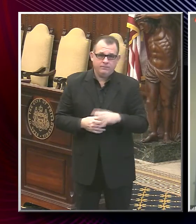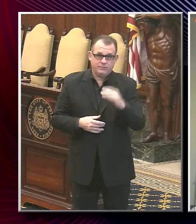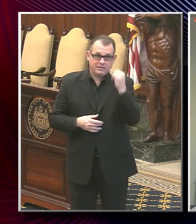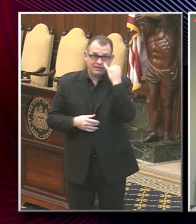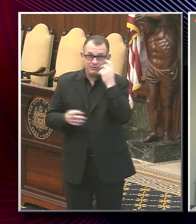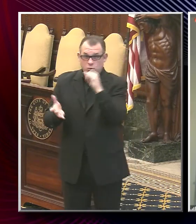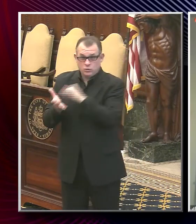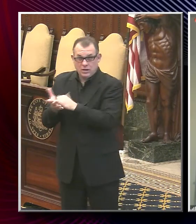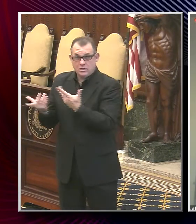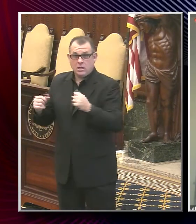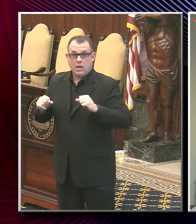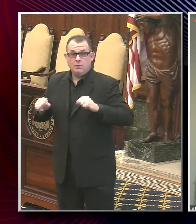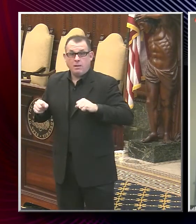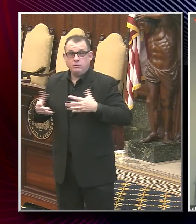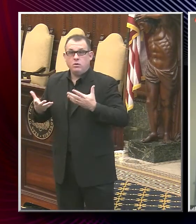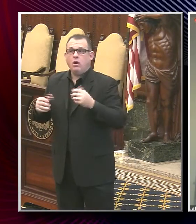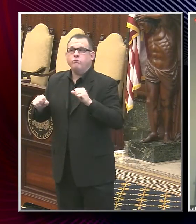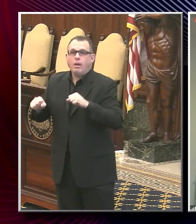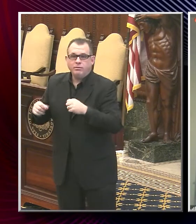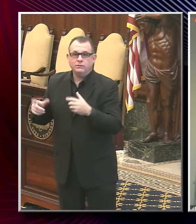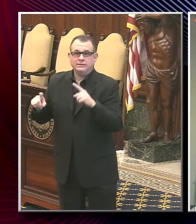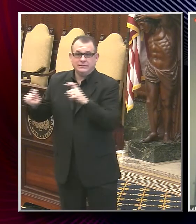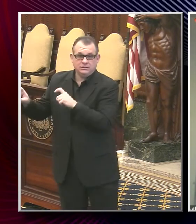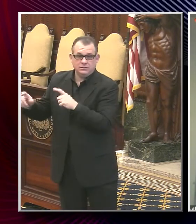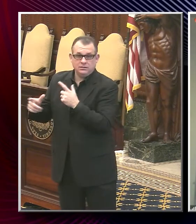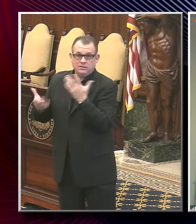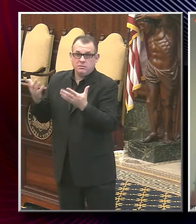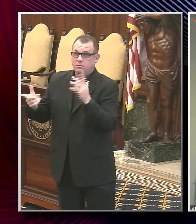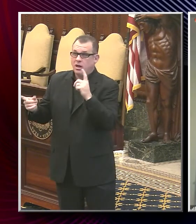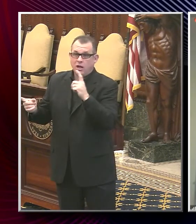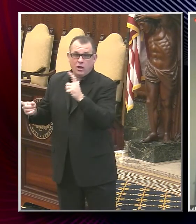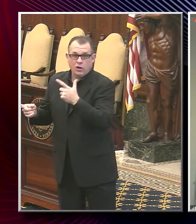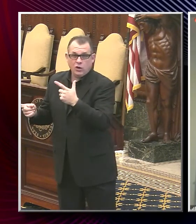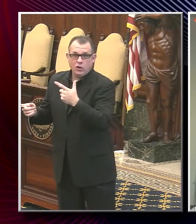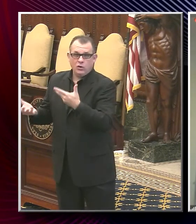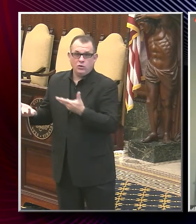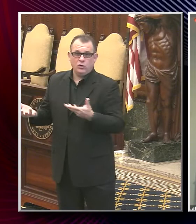and their probable test later was